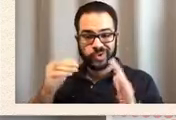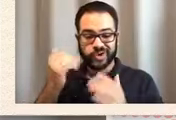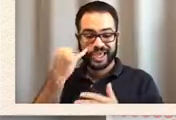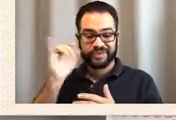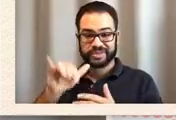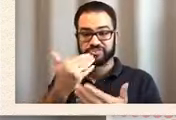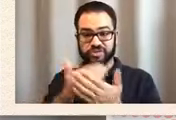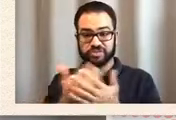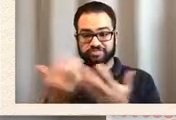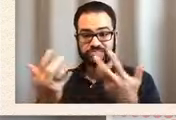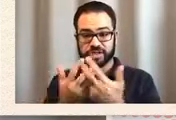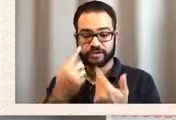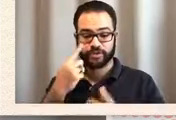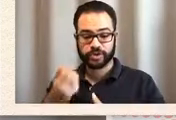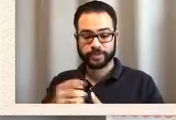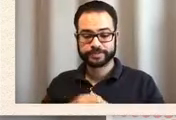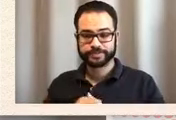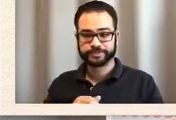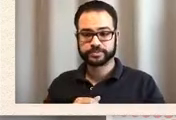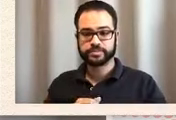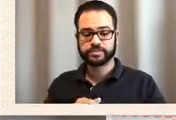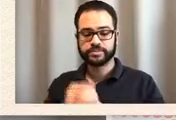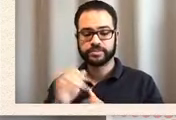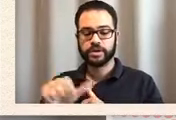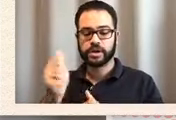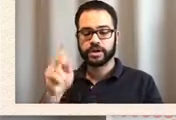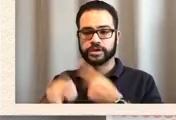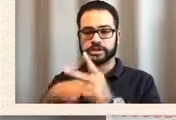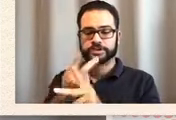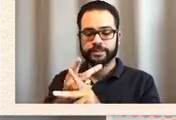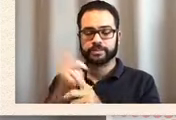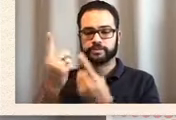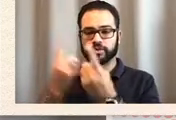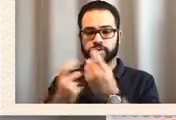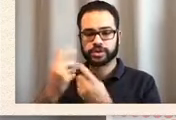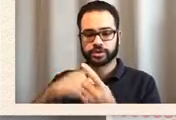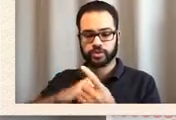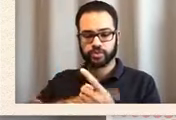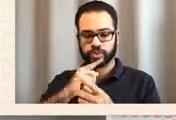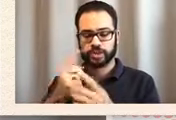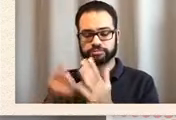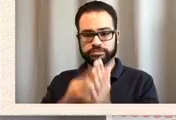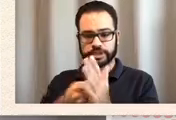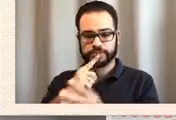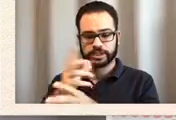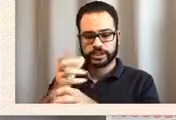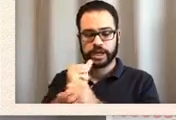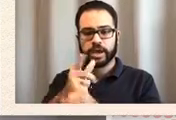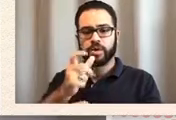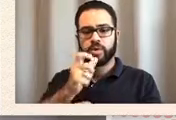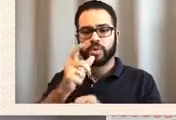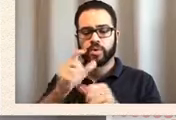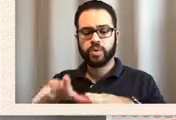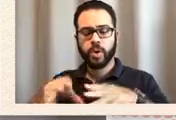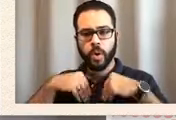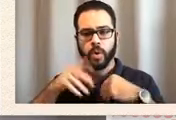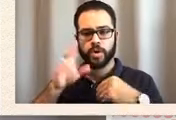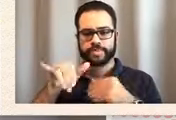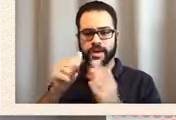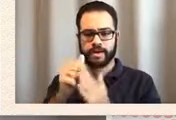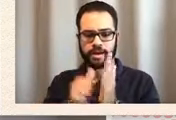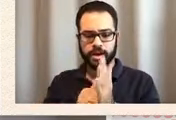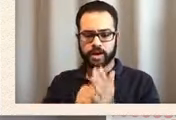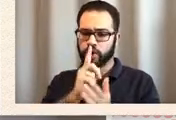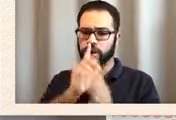not. Other types of questions we often receive is, who owns the ABLE United account? And what's great about